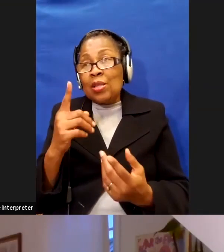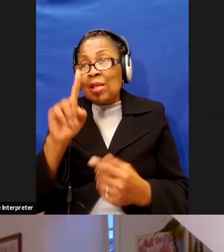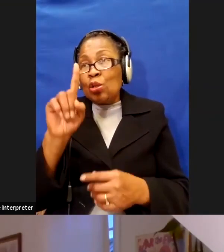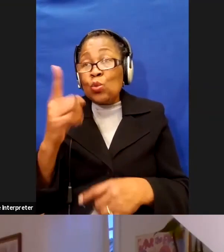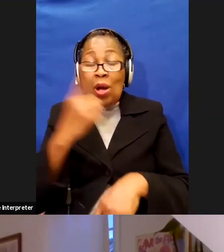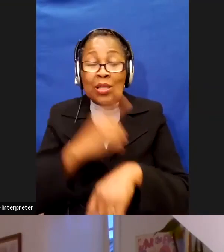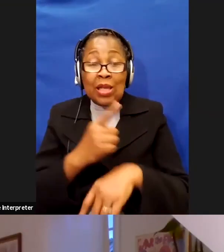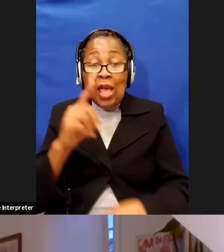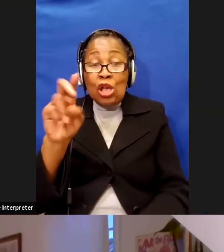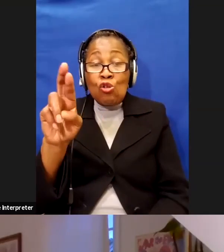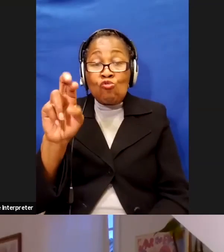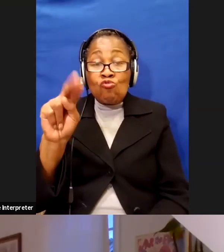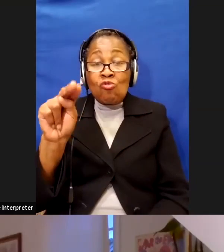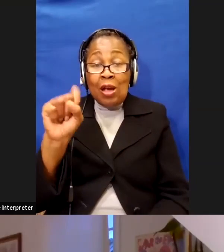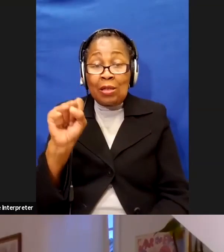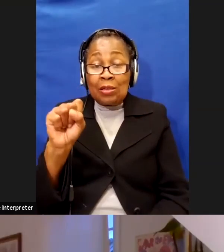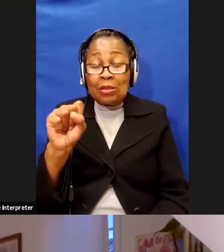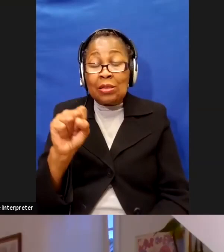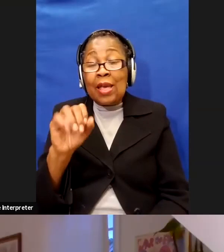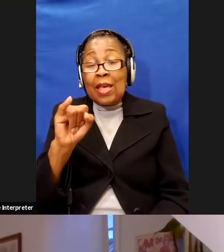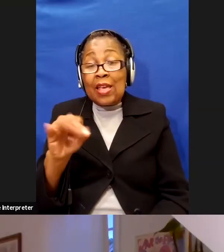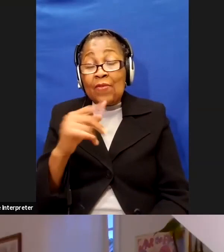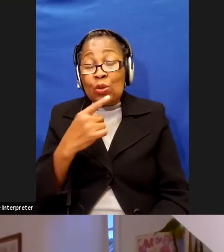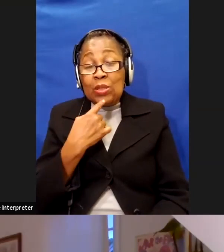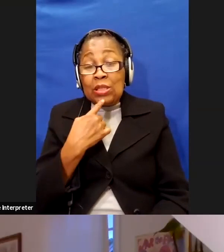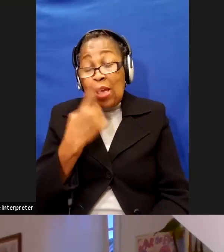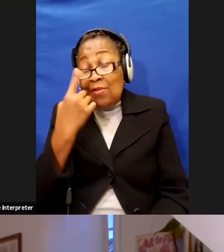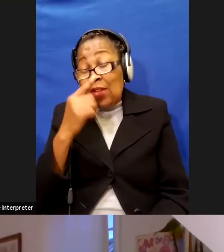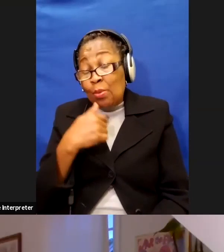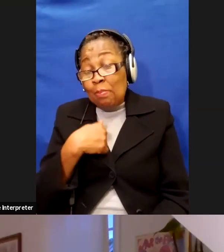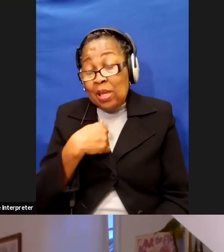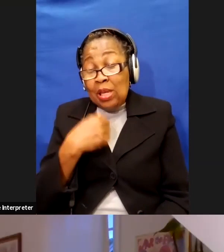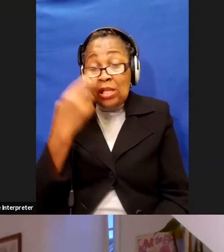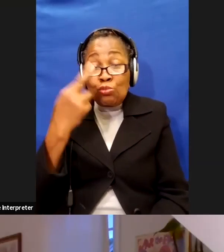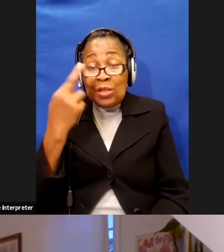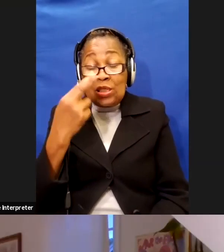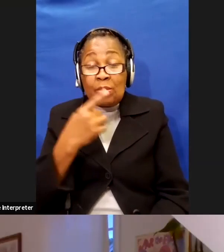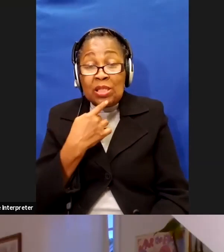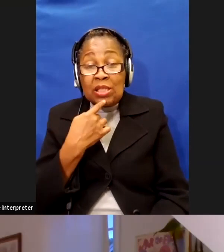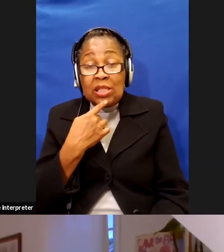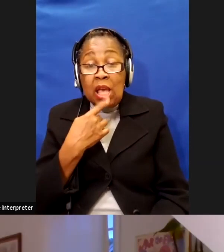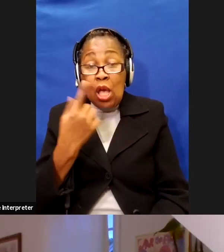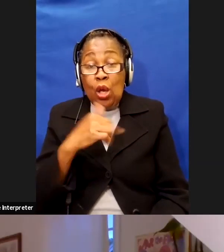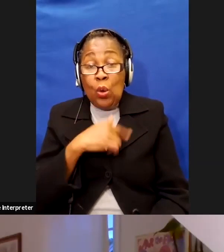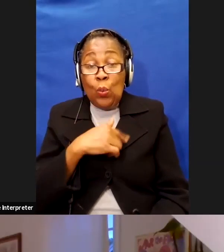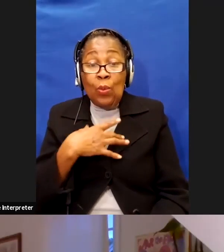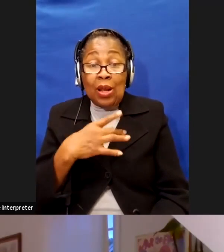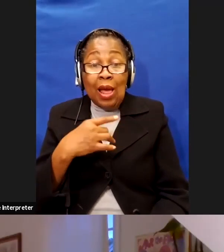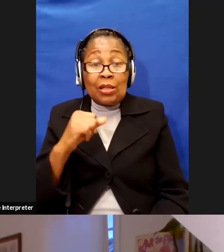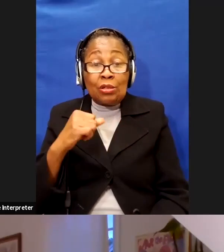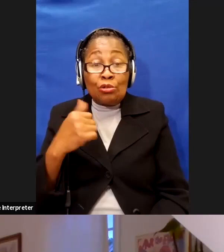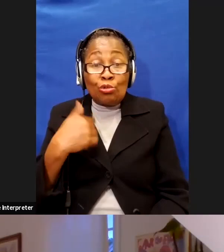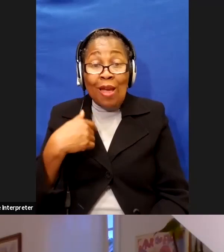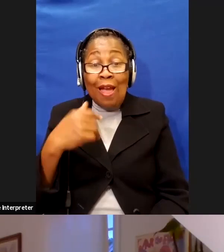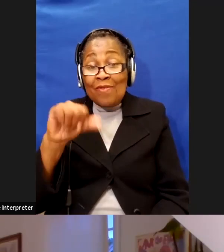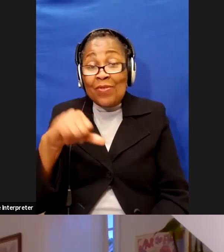were talking about, if you say, I mean, for me, it would be reasonable to say, you know, we would like to have any accessibility requests 2